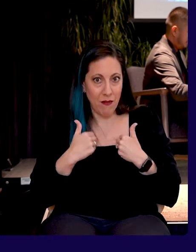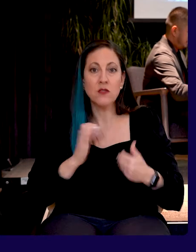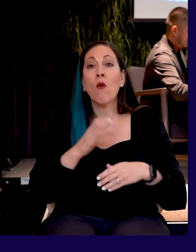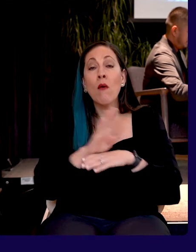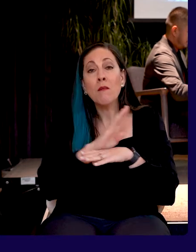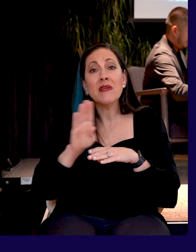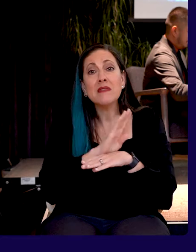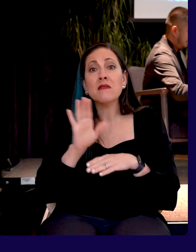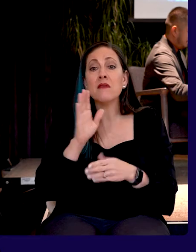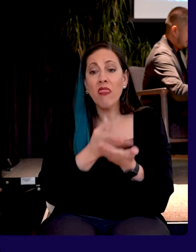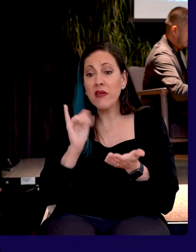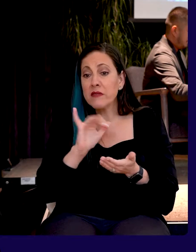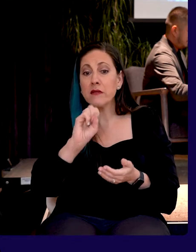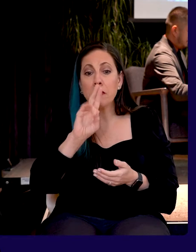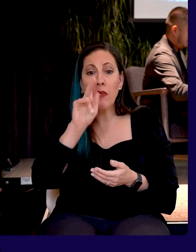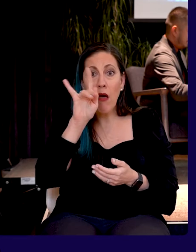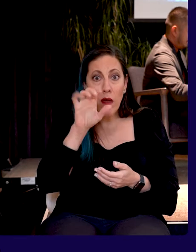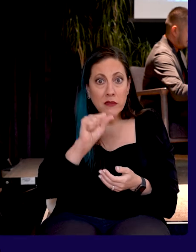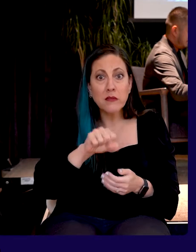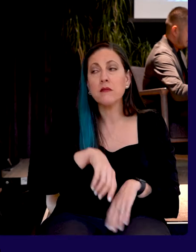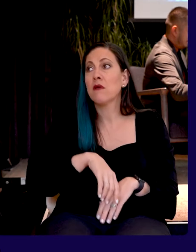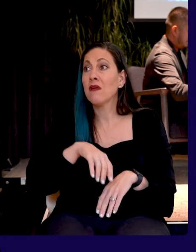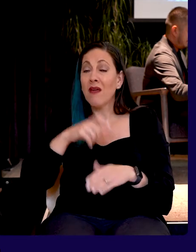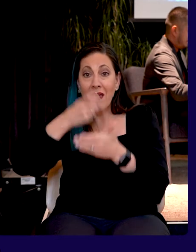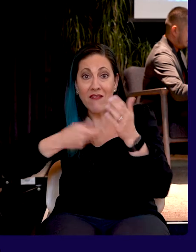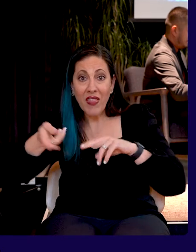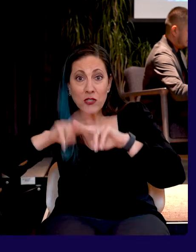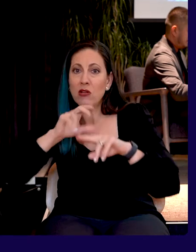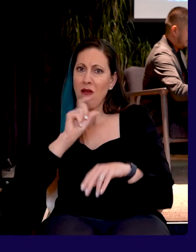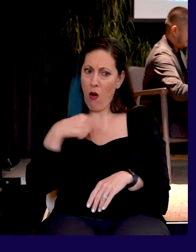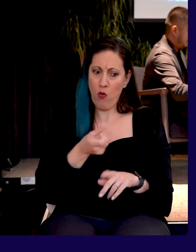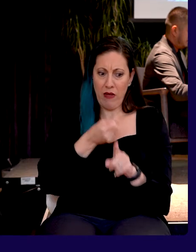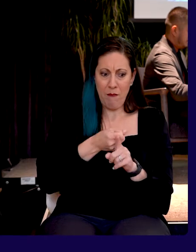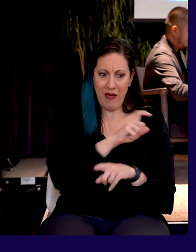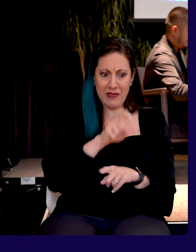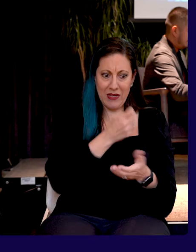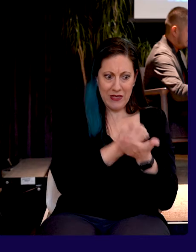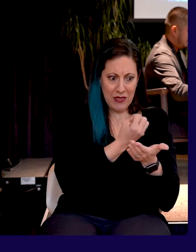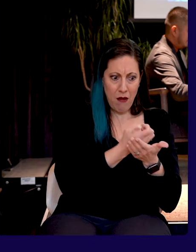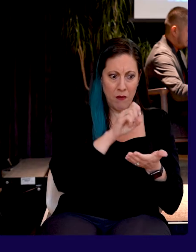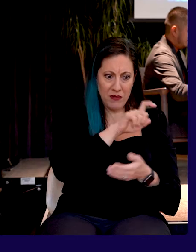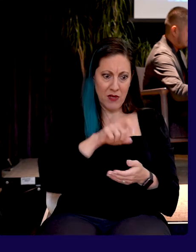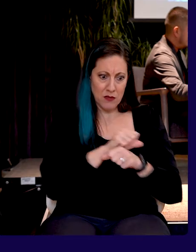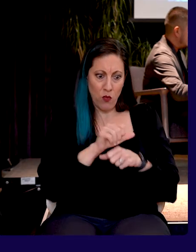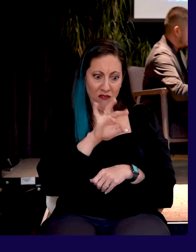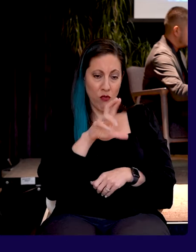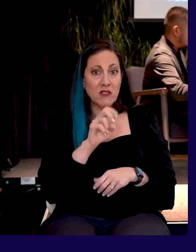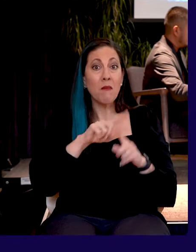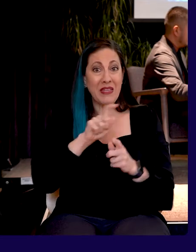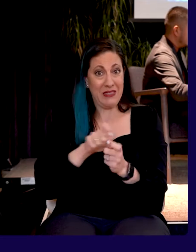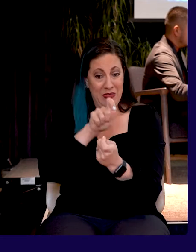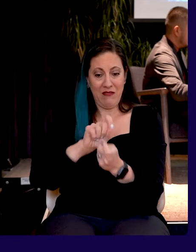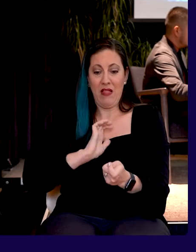like supply chain and inflation, they don't just impact the Texas economy and the greater Texas workforce, they impact specifically